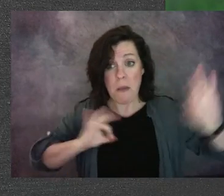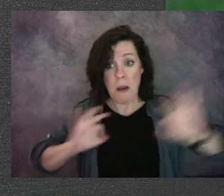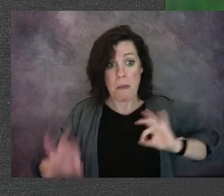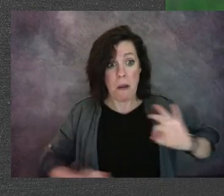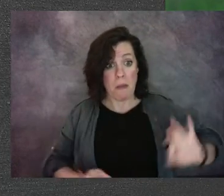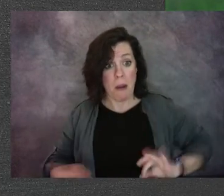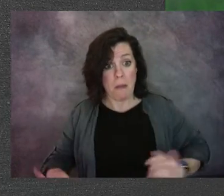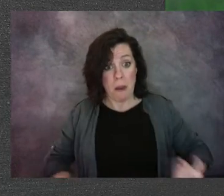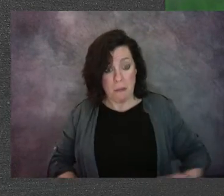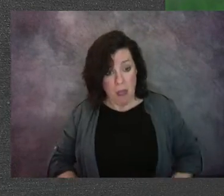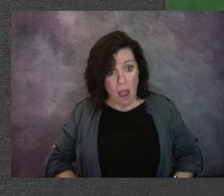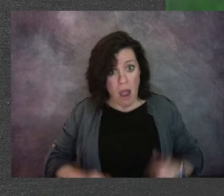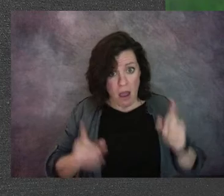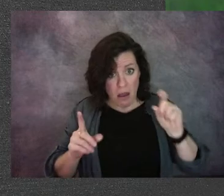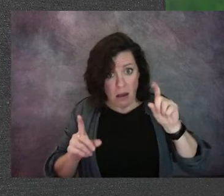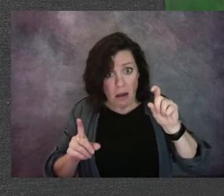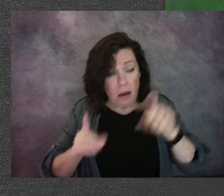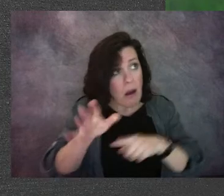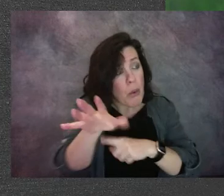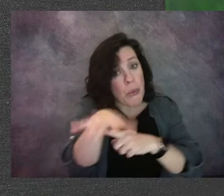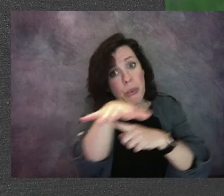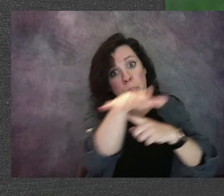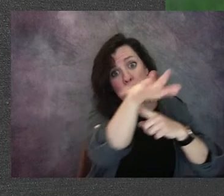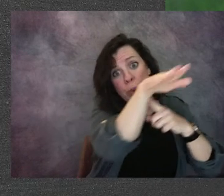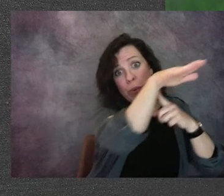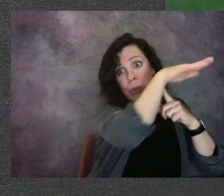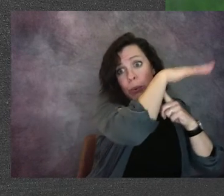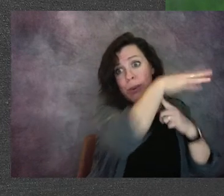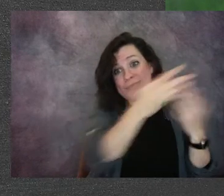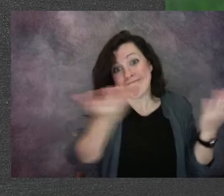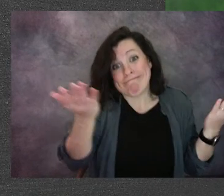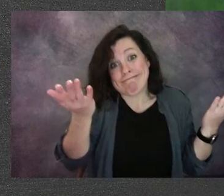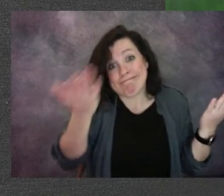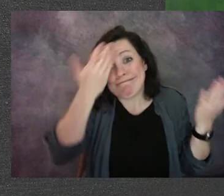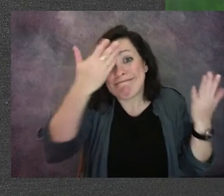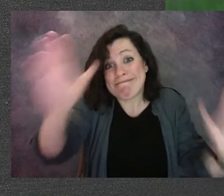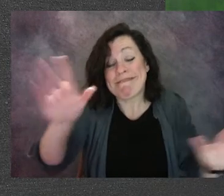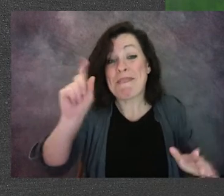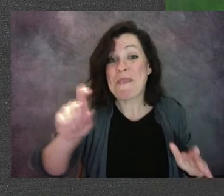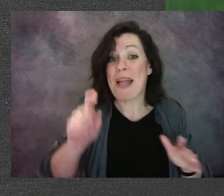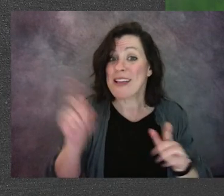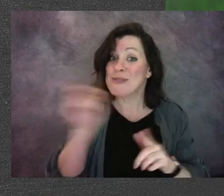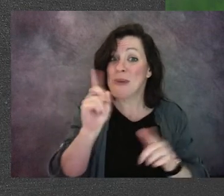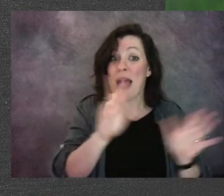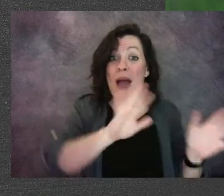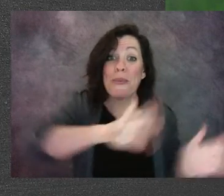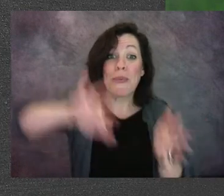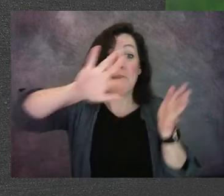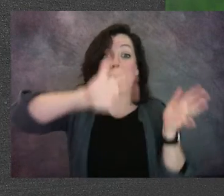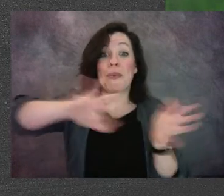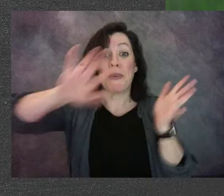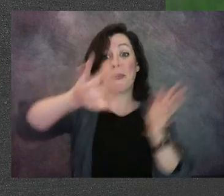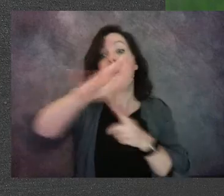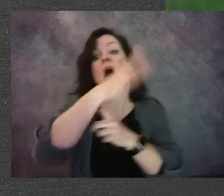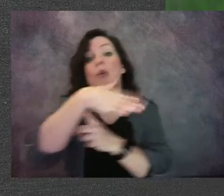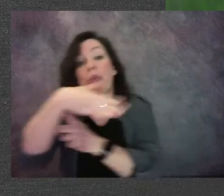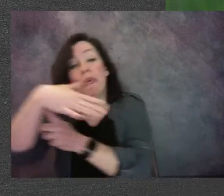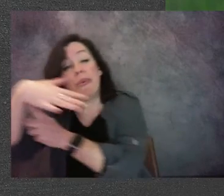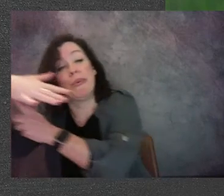And past the spotted cows. Well, a leaf man's gotta go where the wind